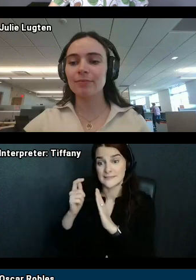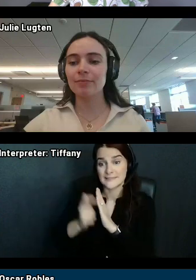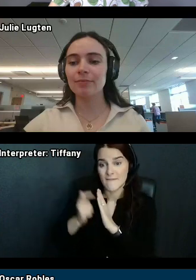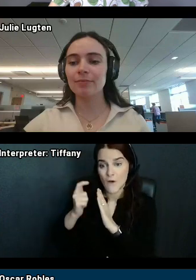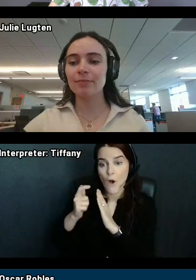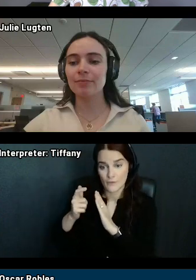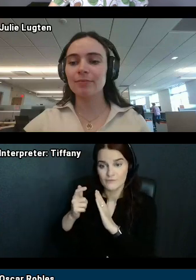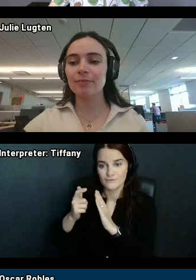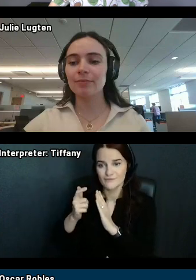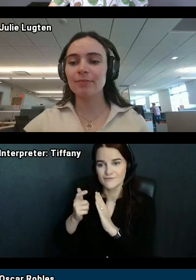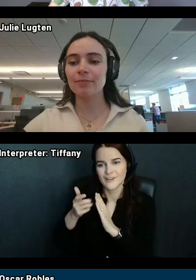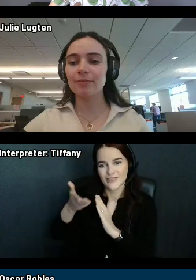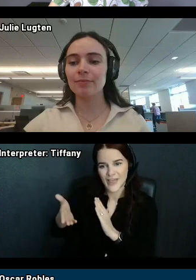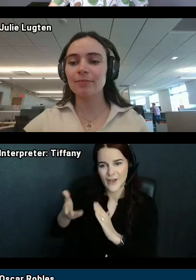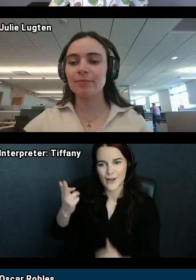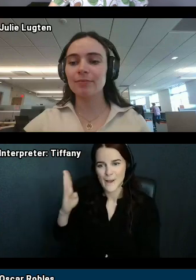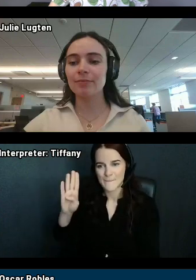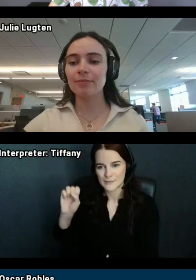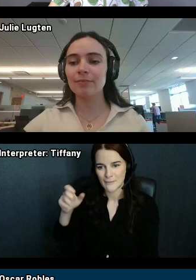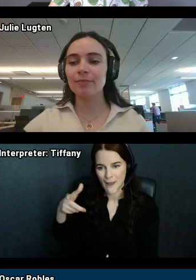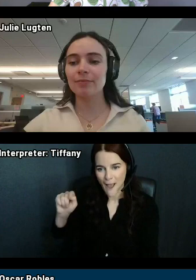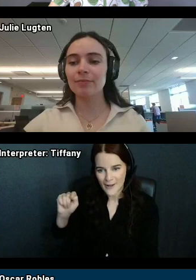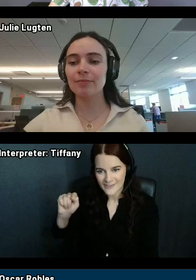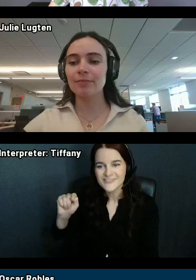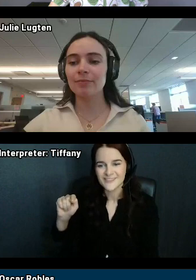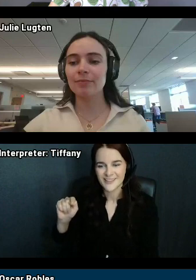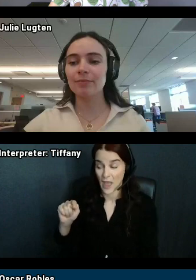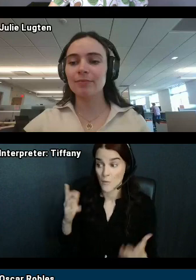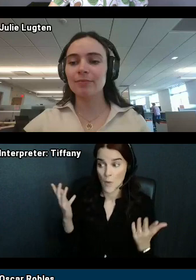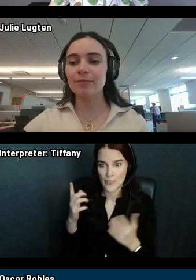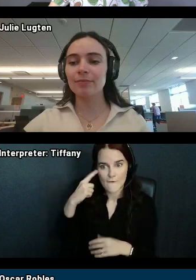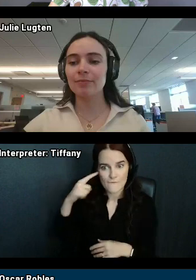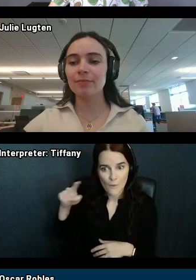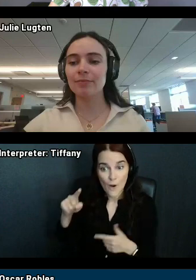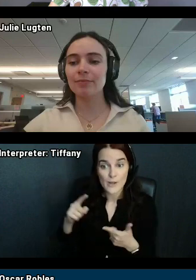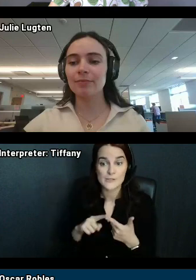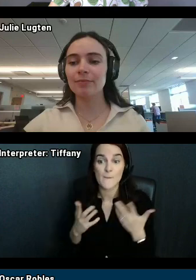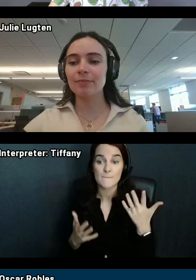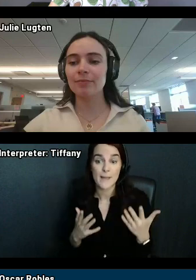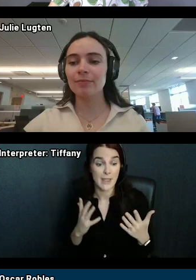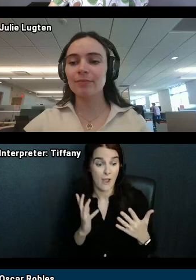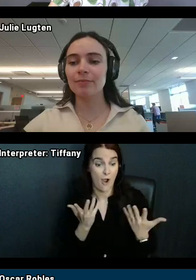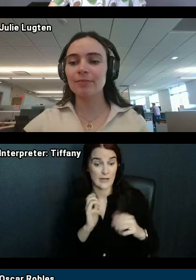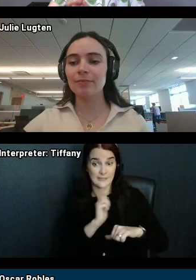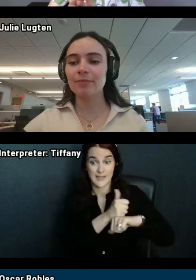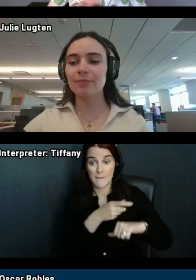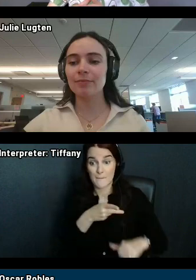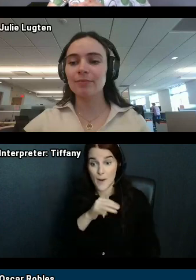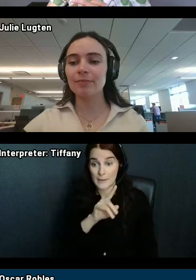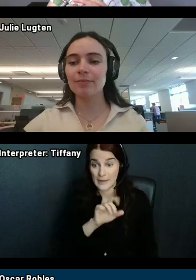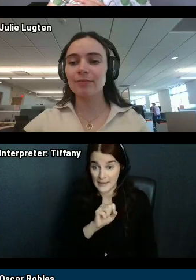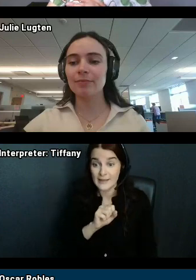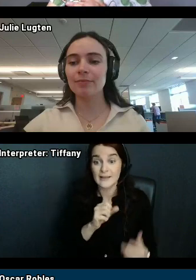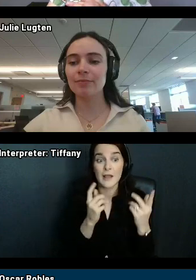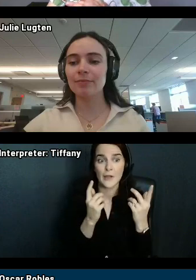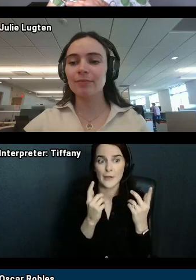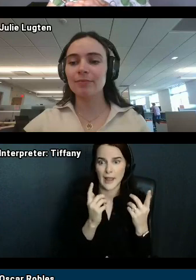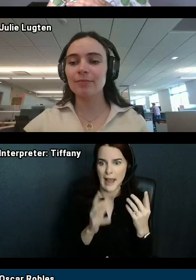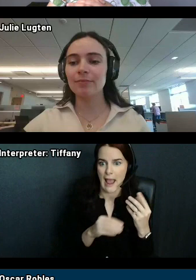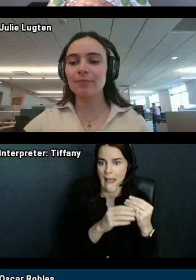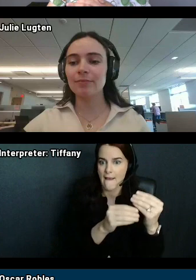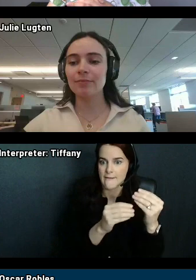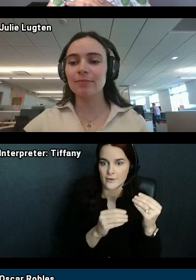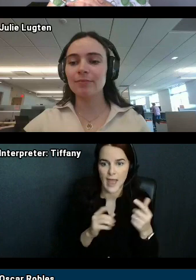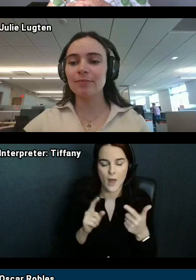So maybe we just need to add some selections to a pre-existing property. Maybe we can track or get at this data in a different way, like